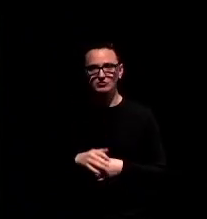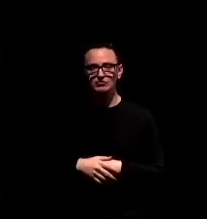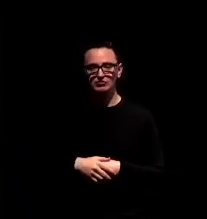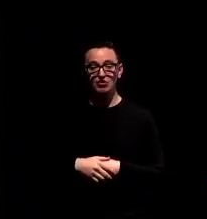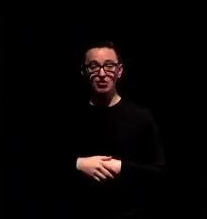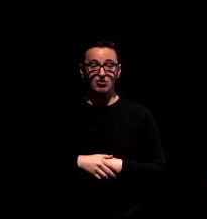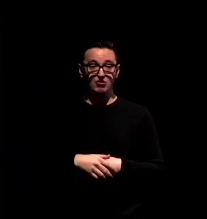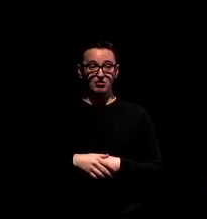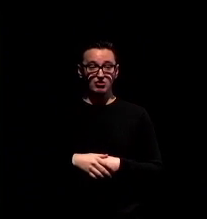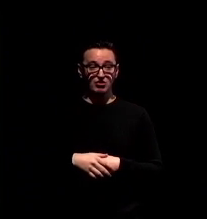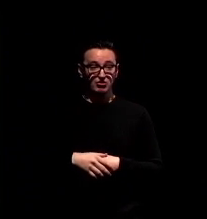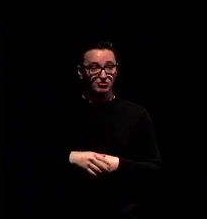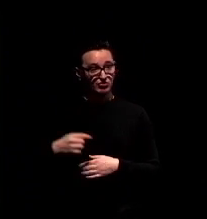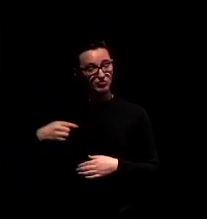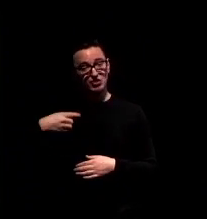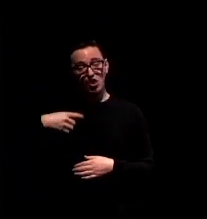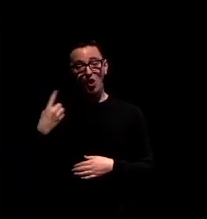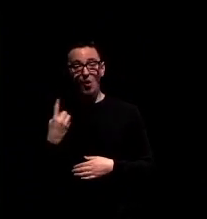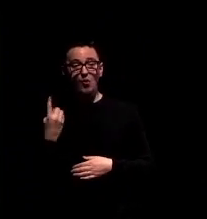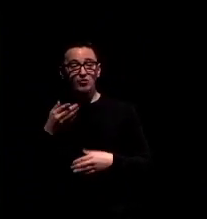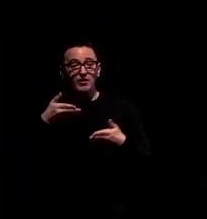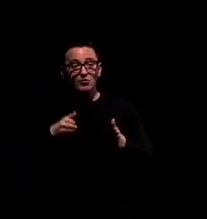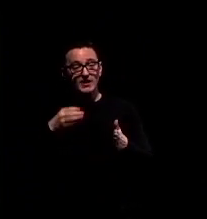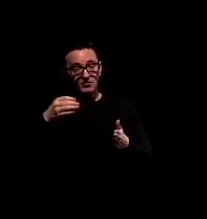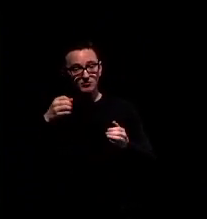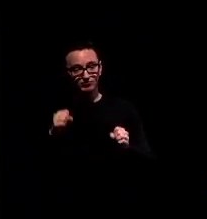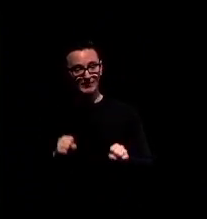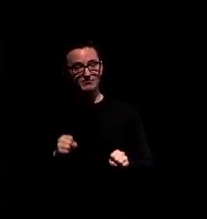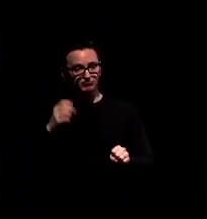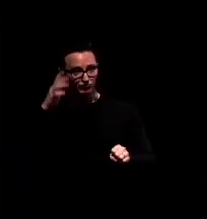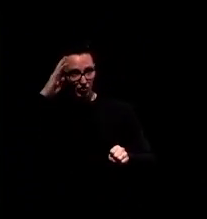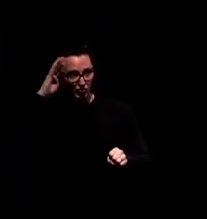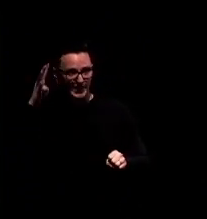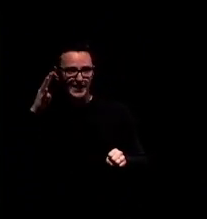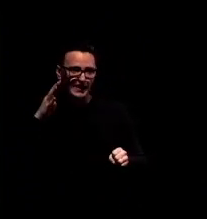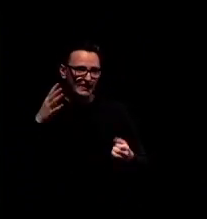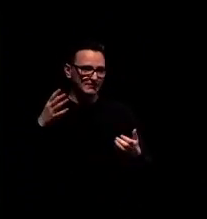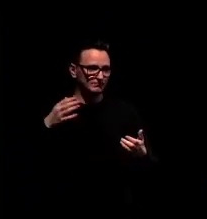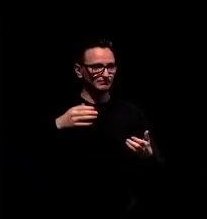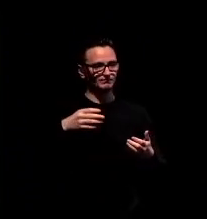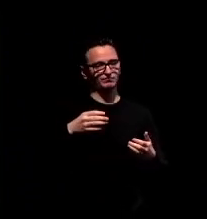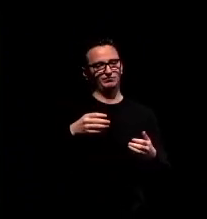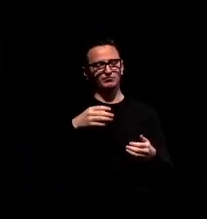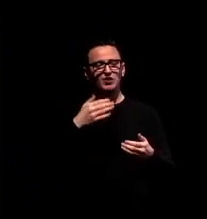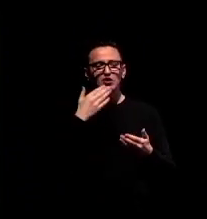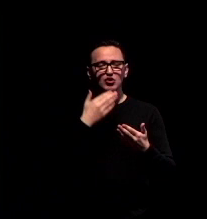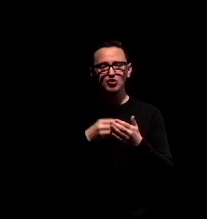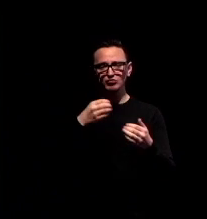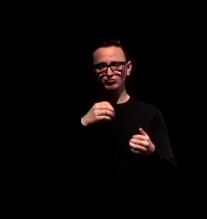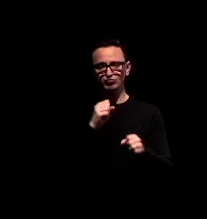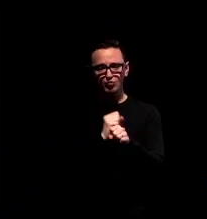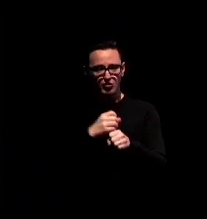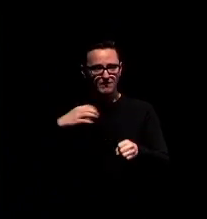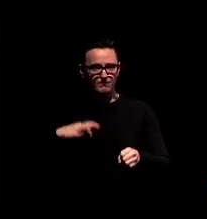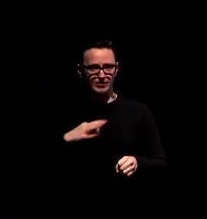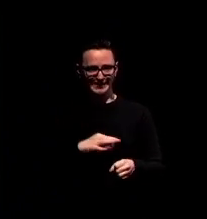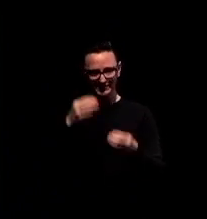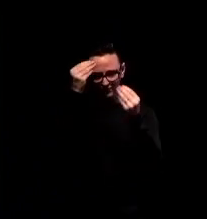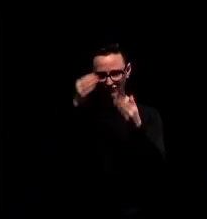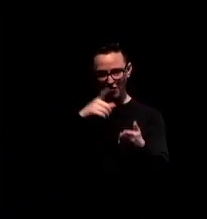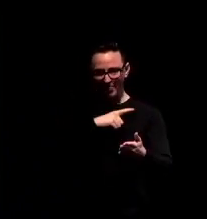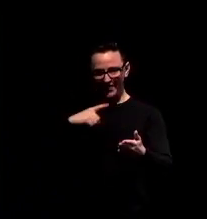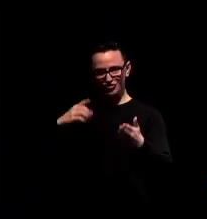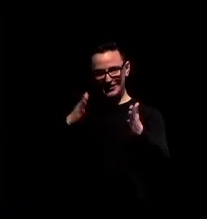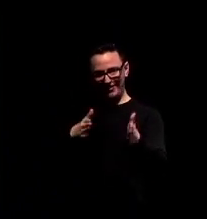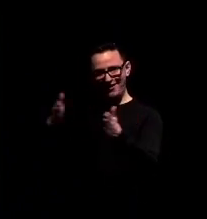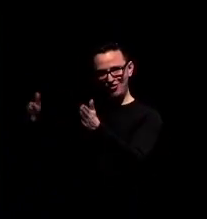we're going to create, right, a culturally informed and responsive and diverse workforce is if people tell their legislators how important this is.